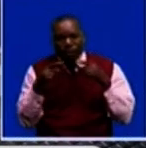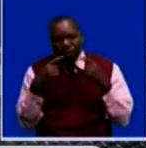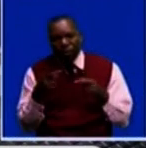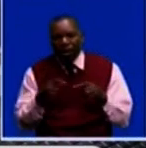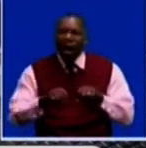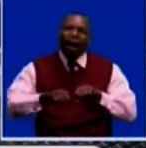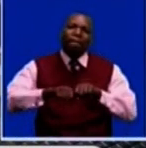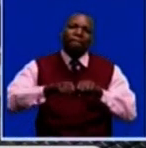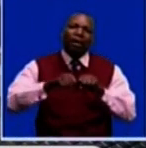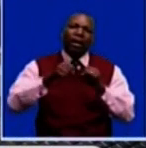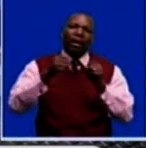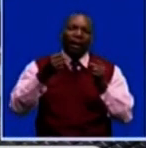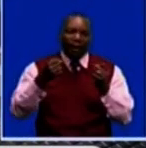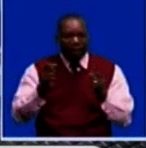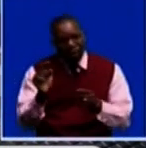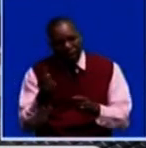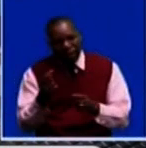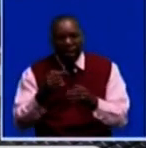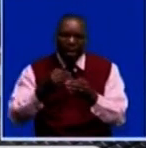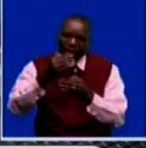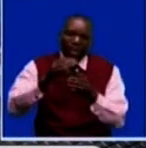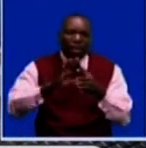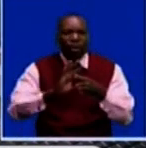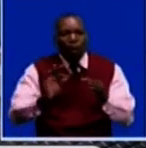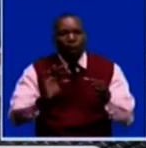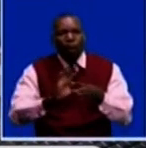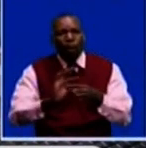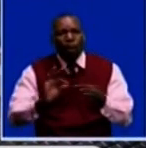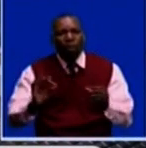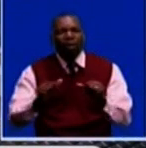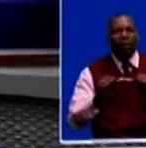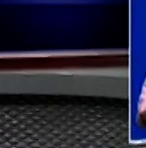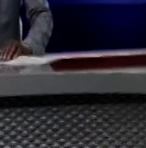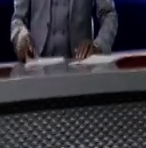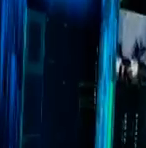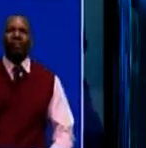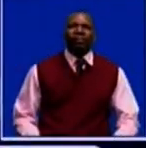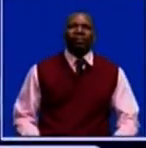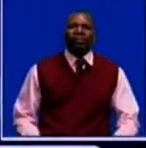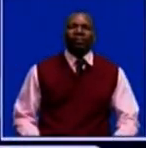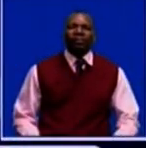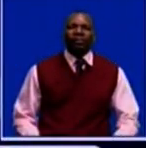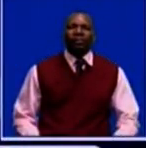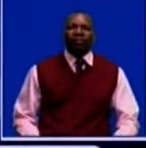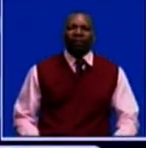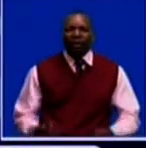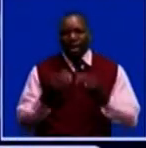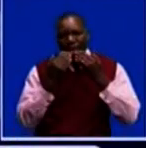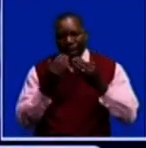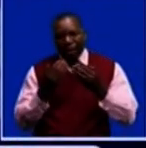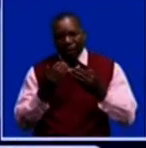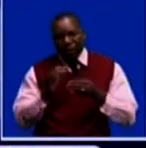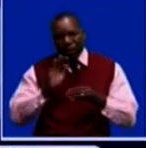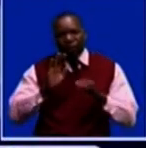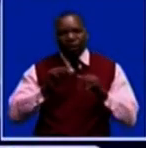now we take our first break. We'll be back on the other side with more stories. Keep watching. Thank you so much